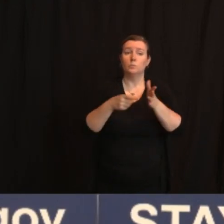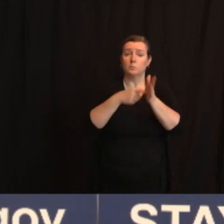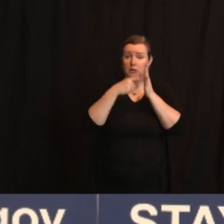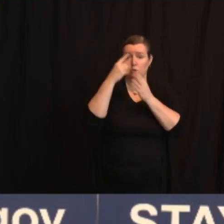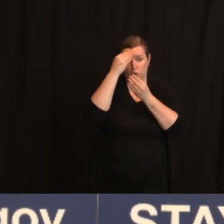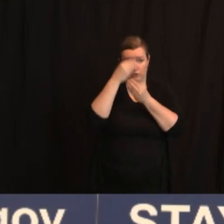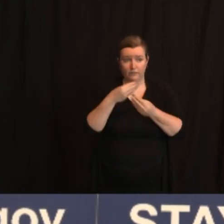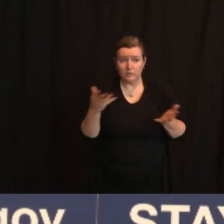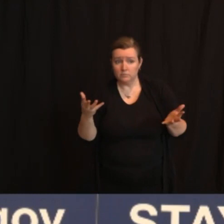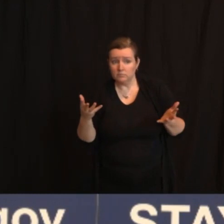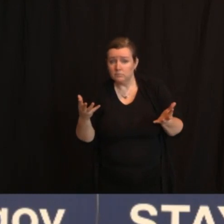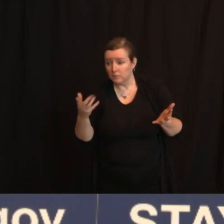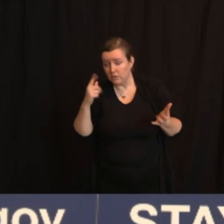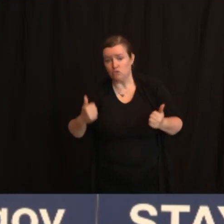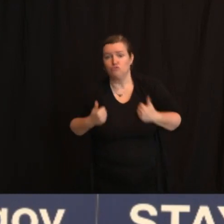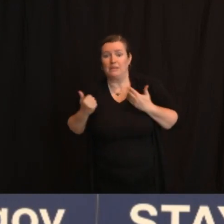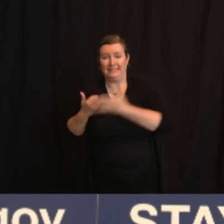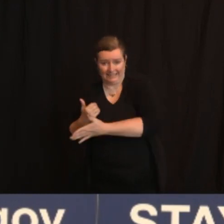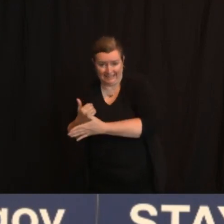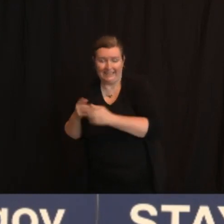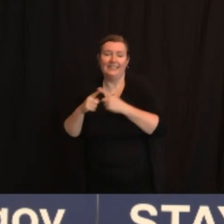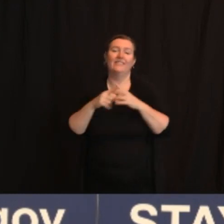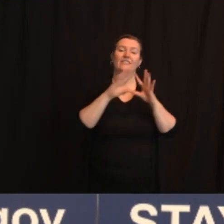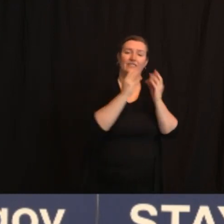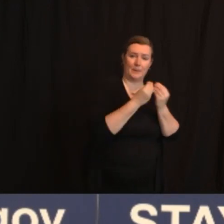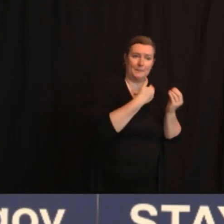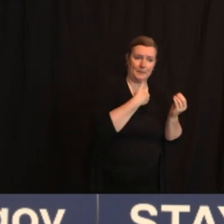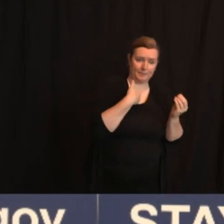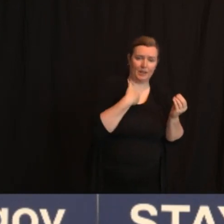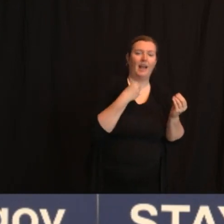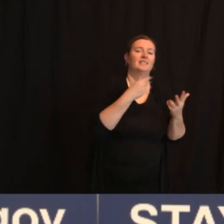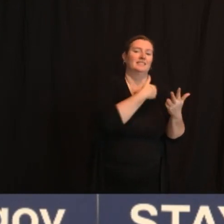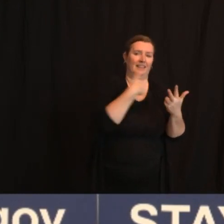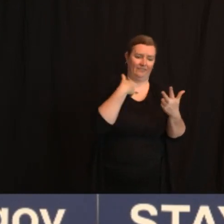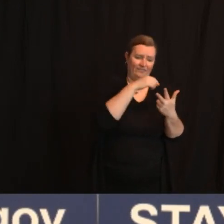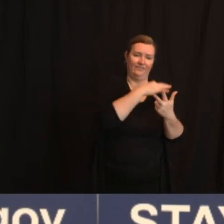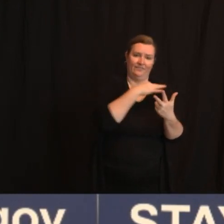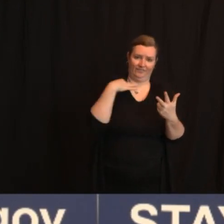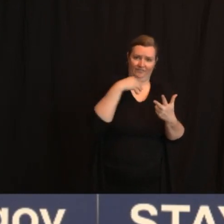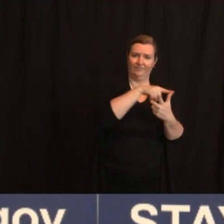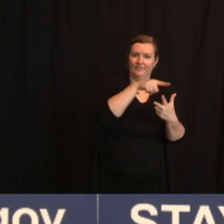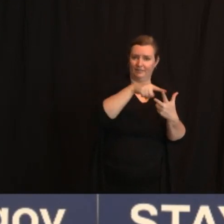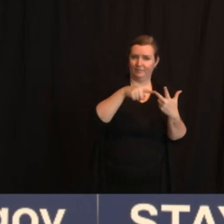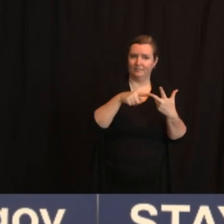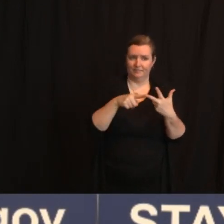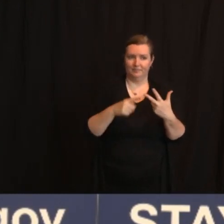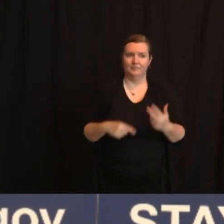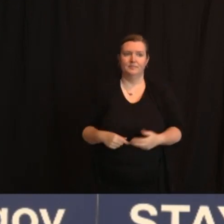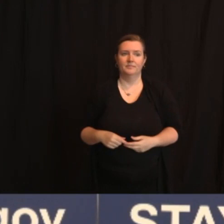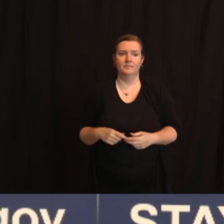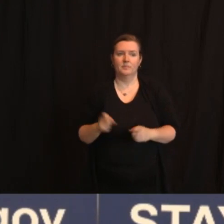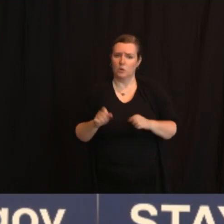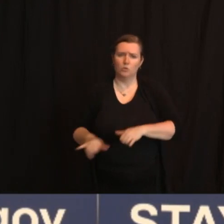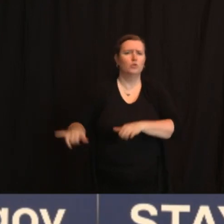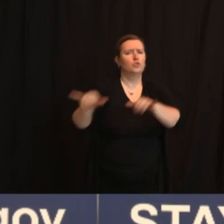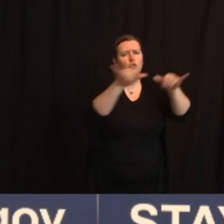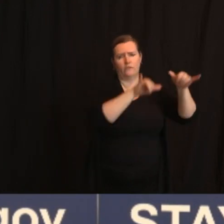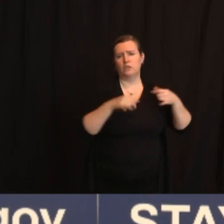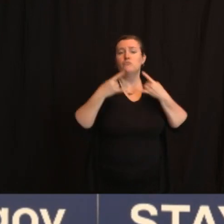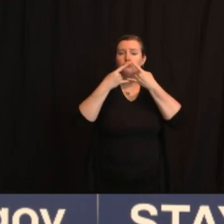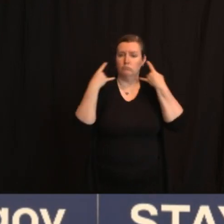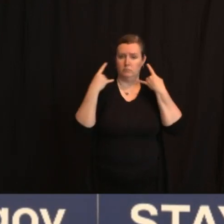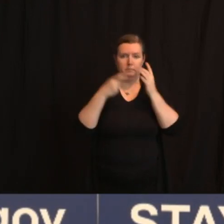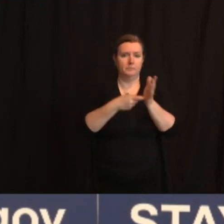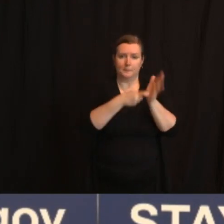staff of an outbreak in their facilities, and requiring universal masking, and additionally